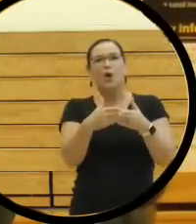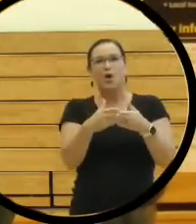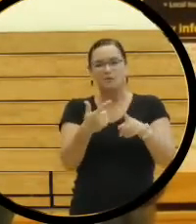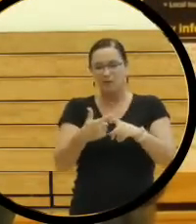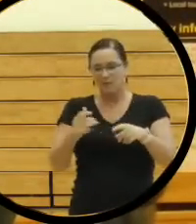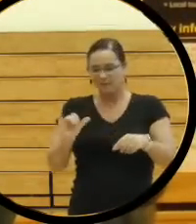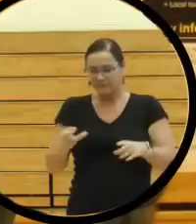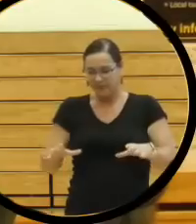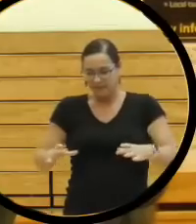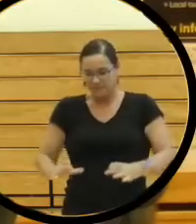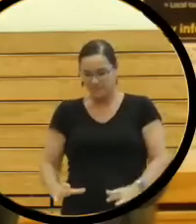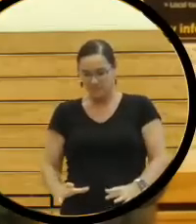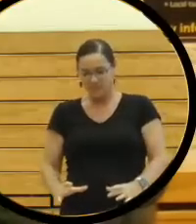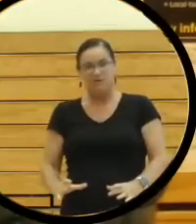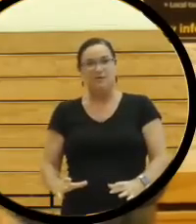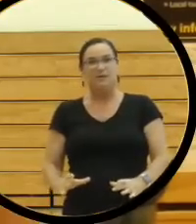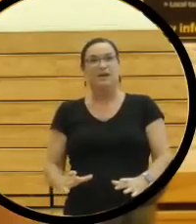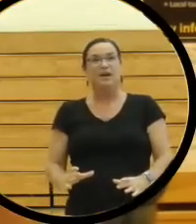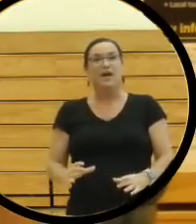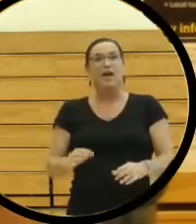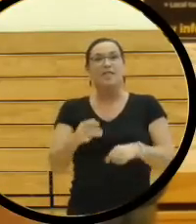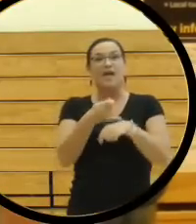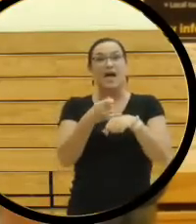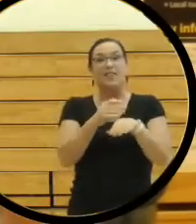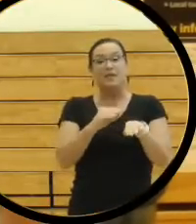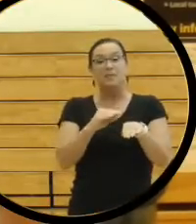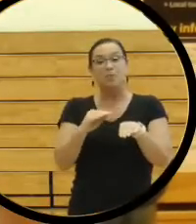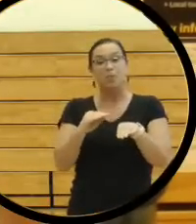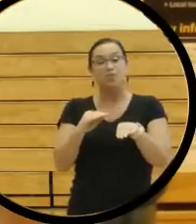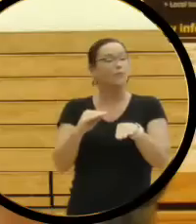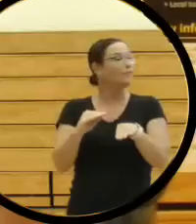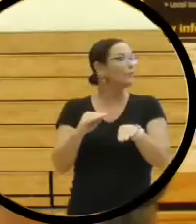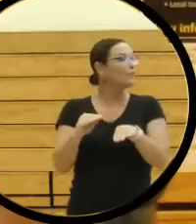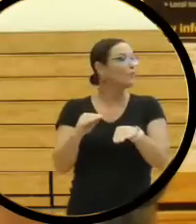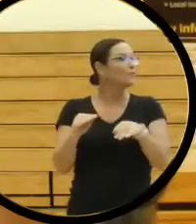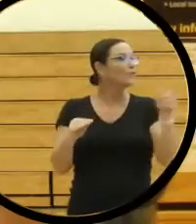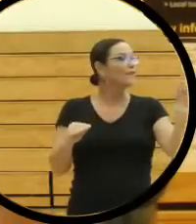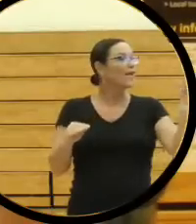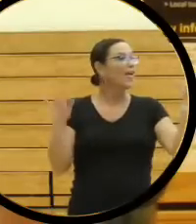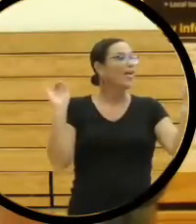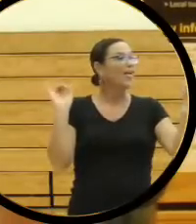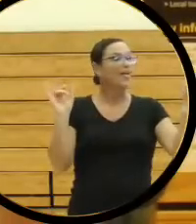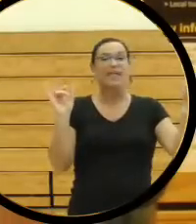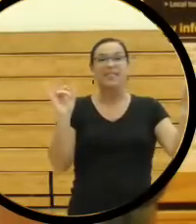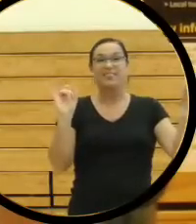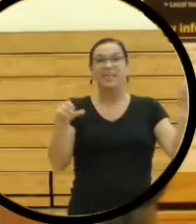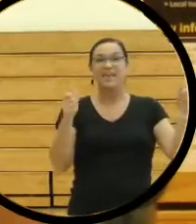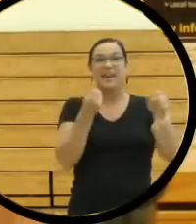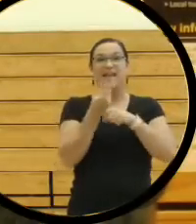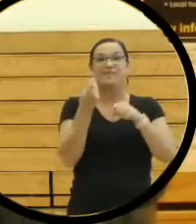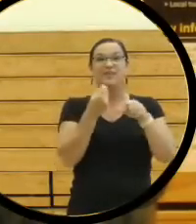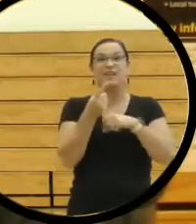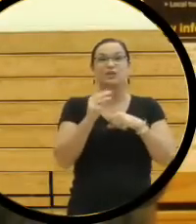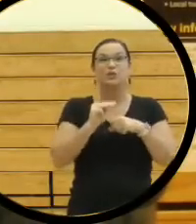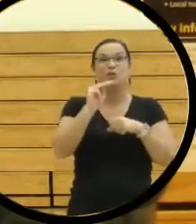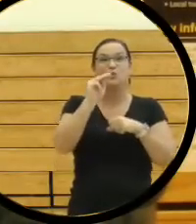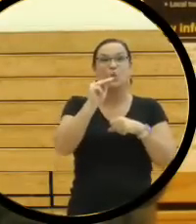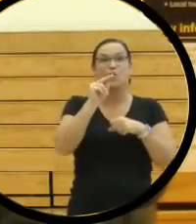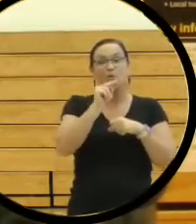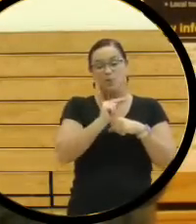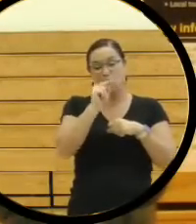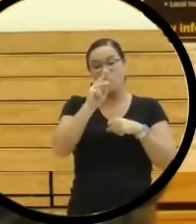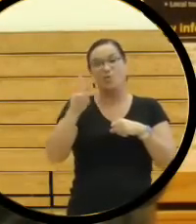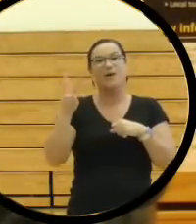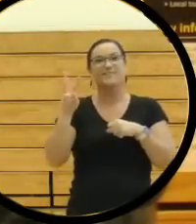of that. And yes, the island moves. It moves about that much every year to the northwest, right?